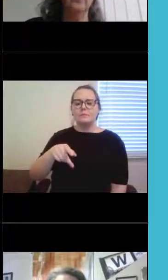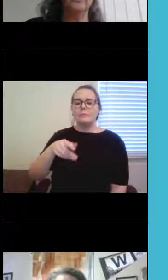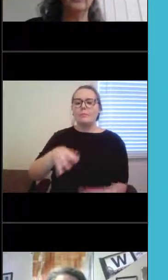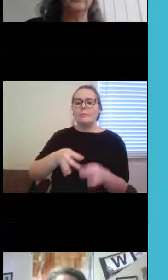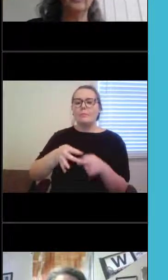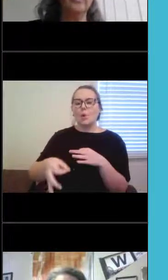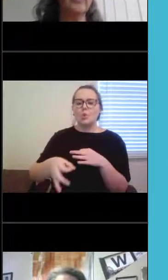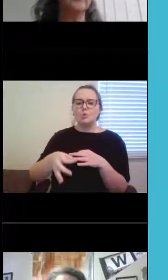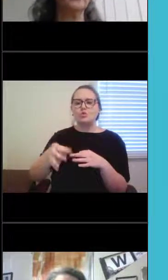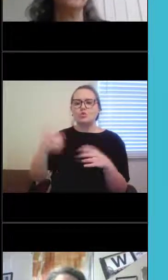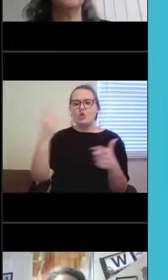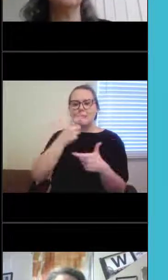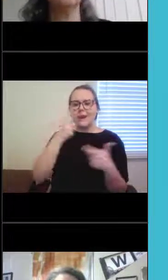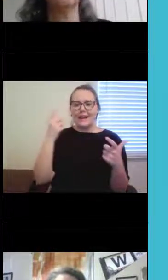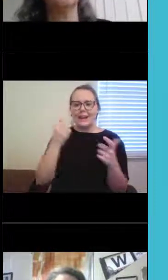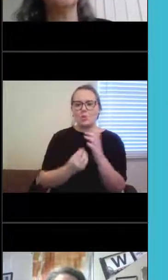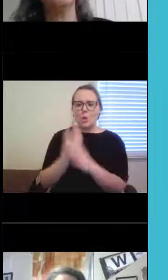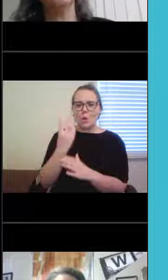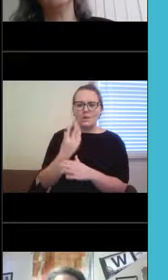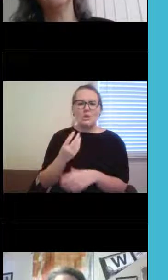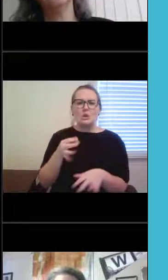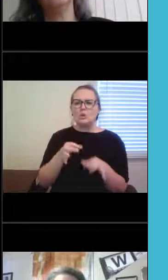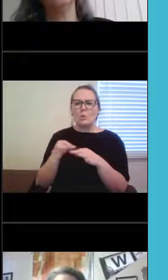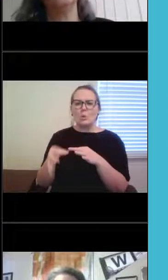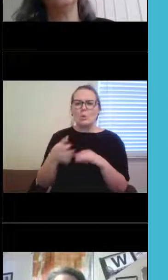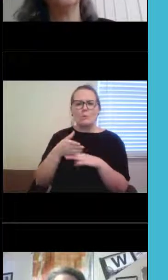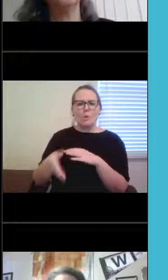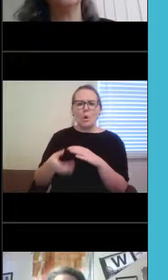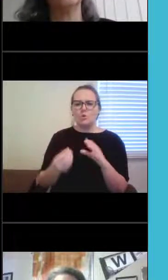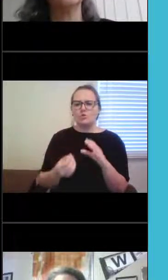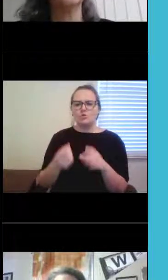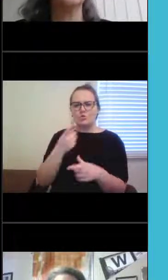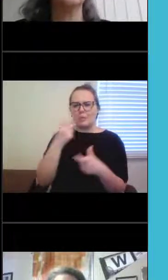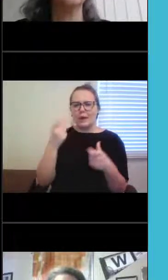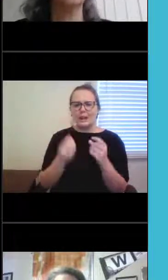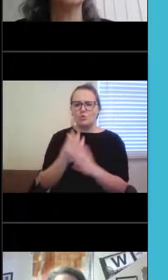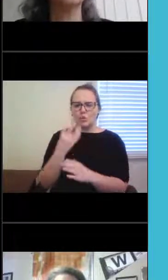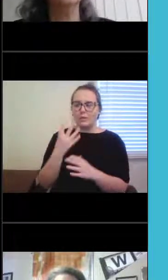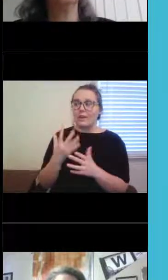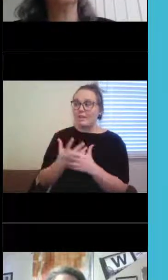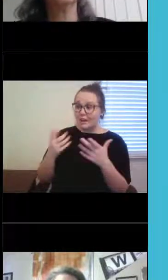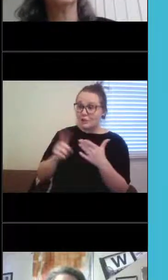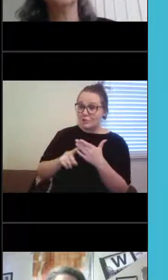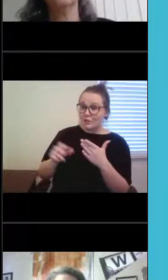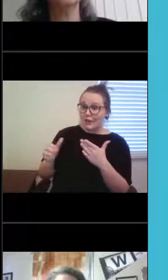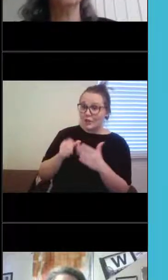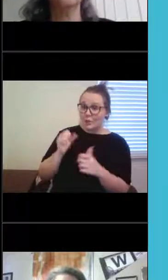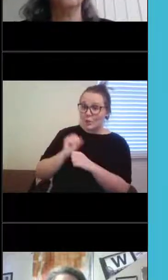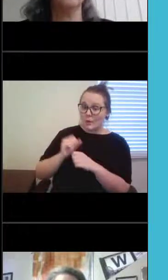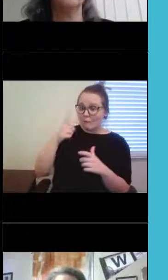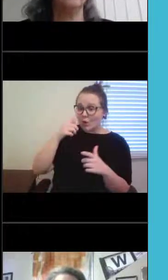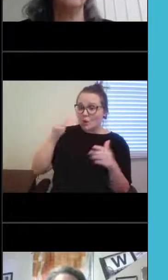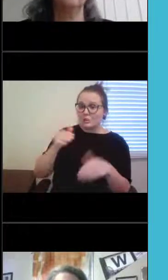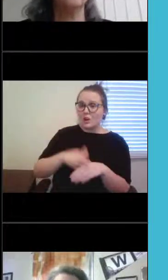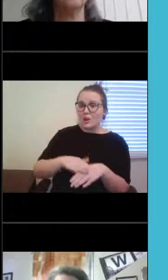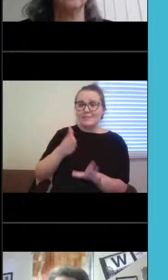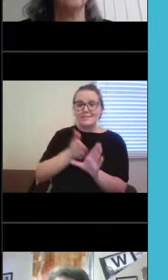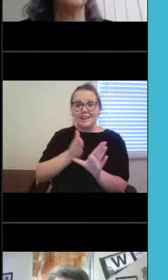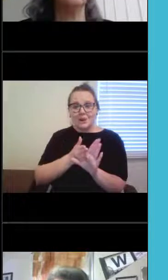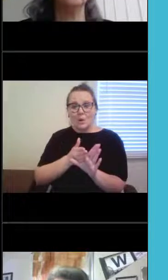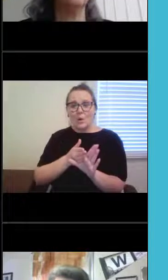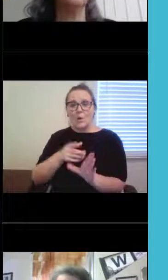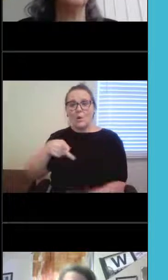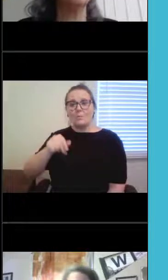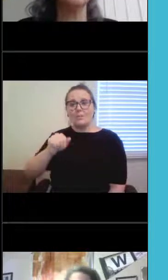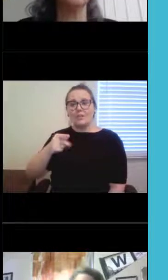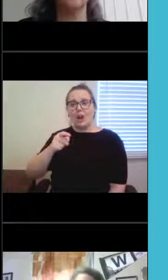And, you know, we think of this post-traumatic growth as, you know, a lot of the early research in clinical and other work focused on, you know, psychopathology in victims,